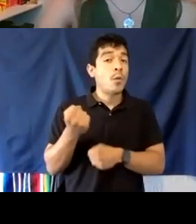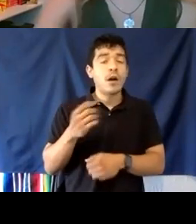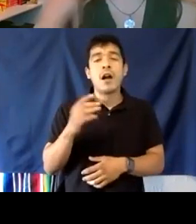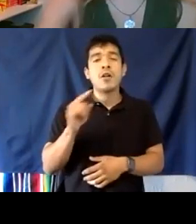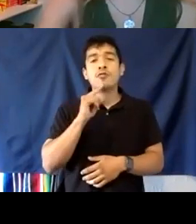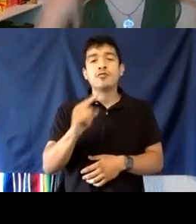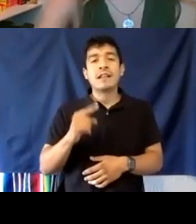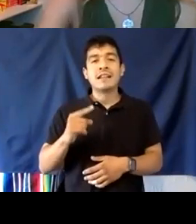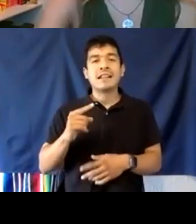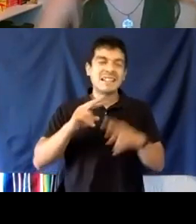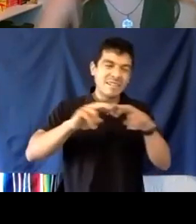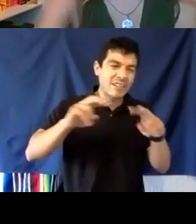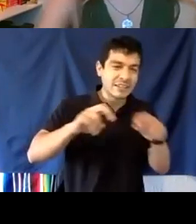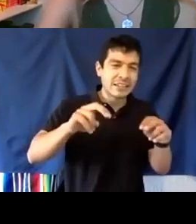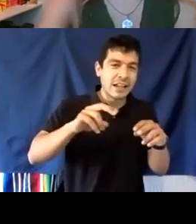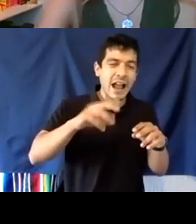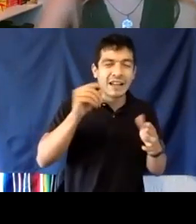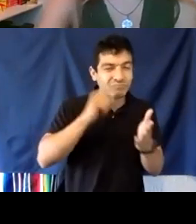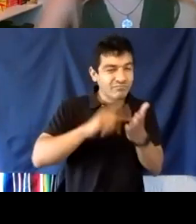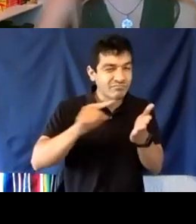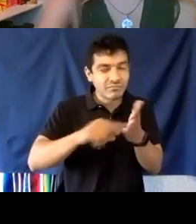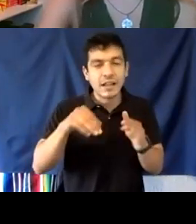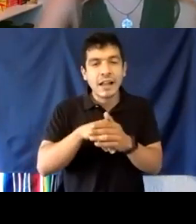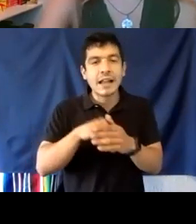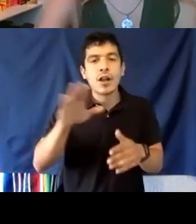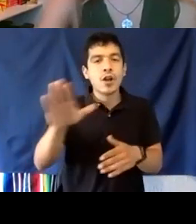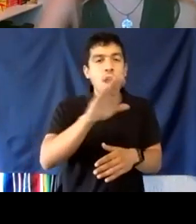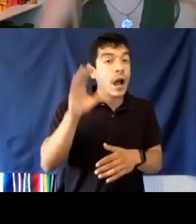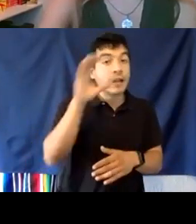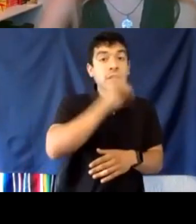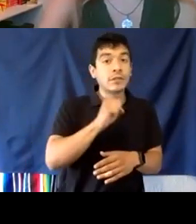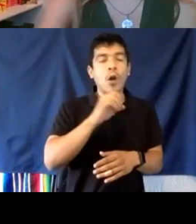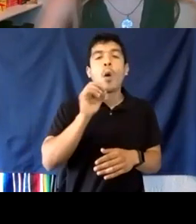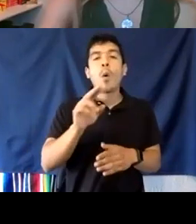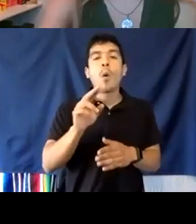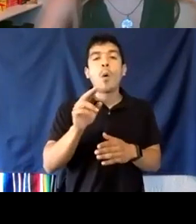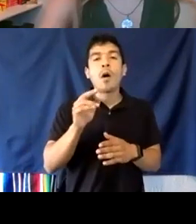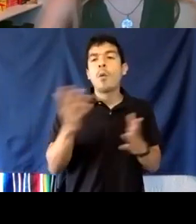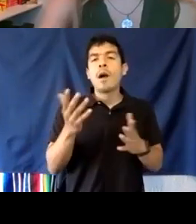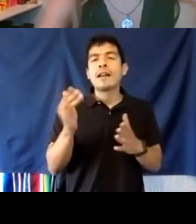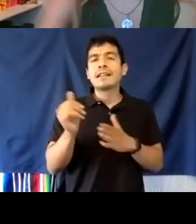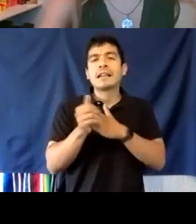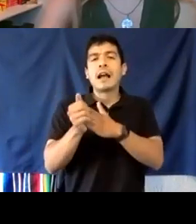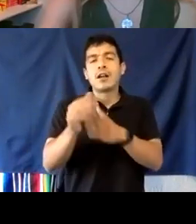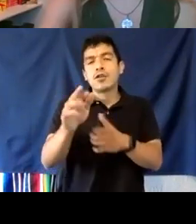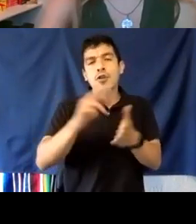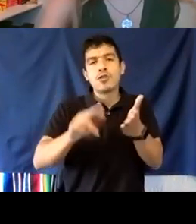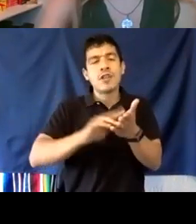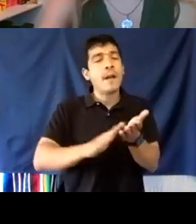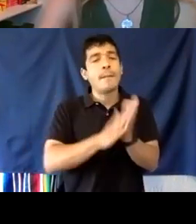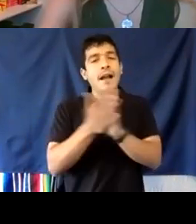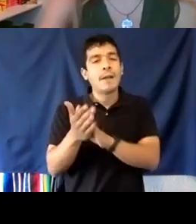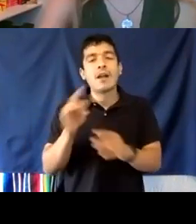really investigating the assumptions that are guiding the research becomes a really valuable and important way